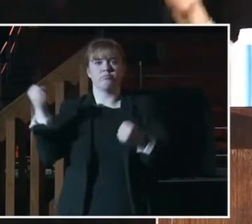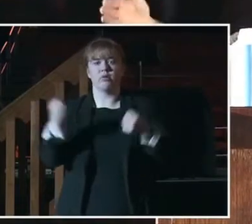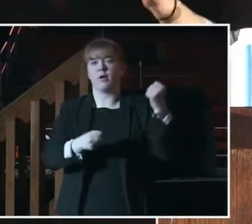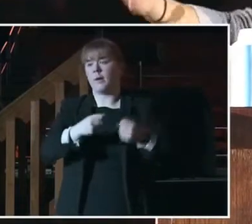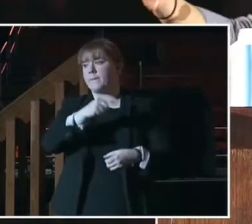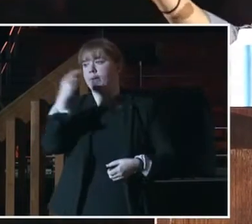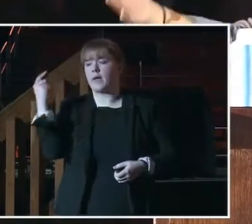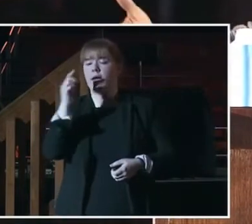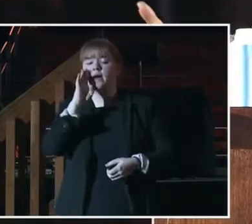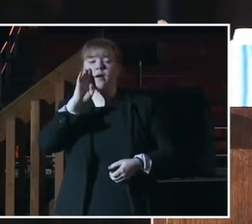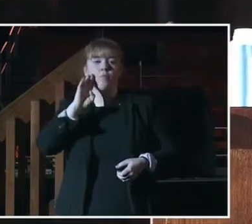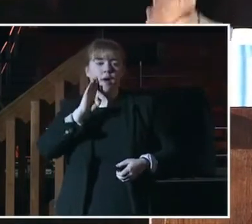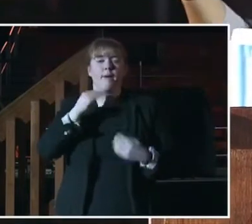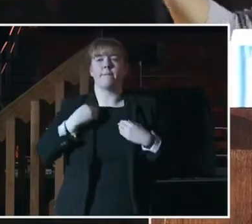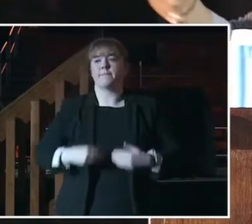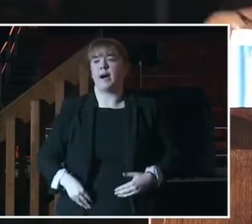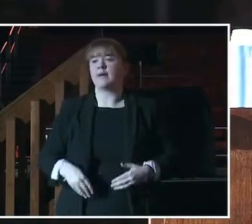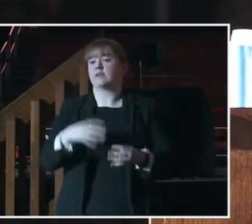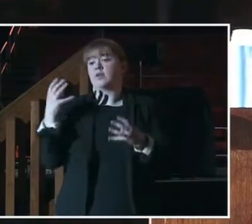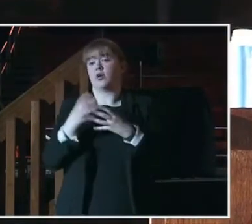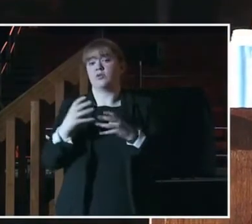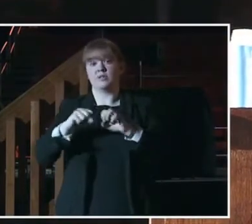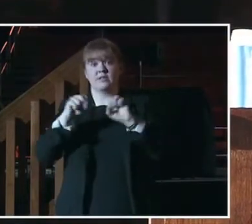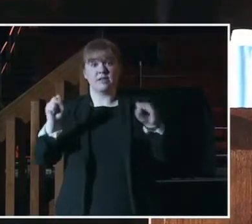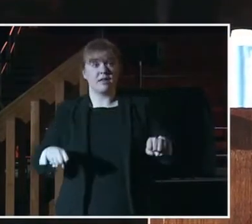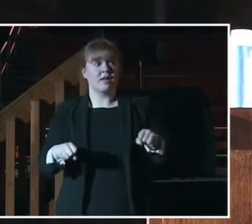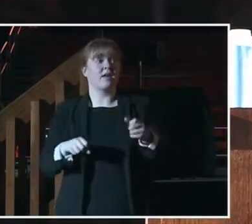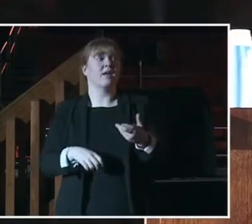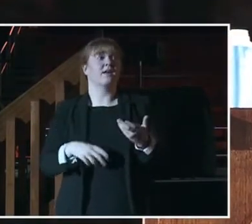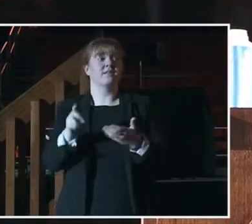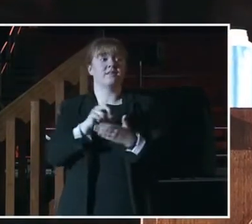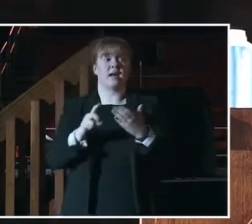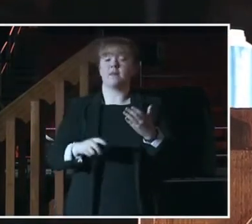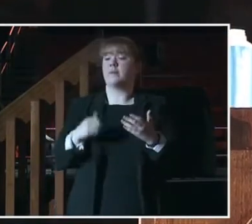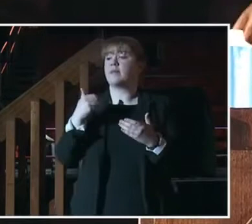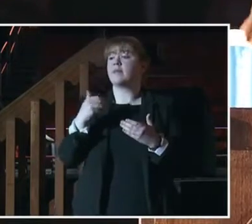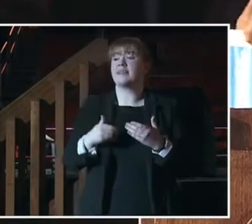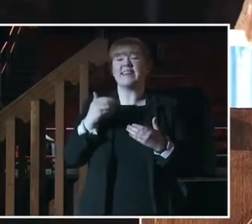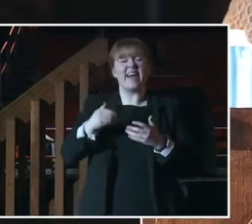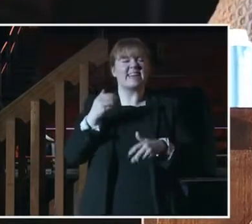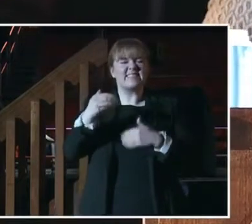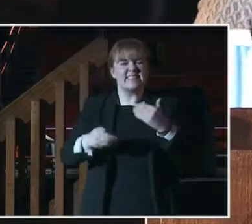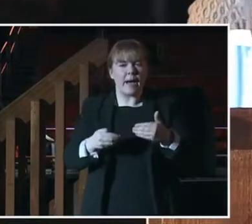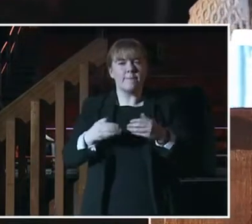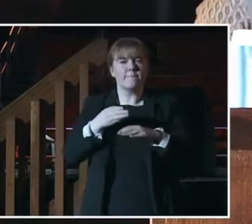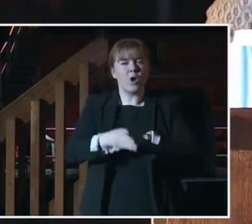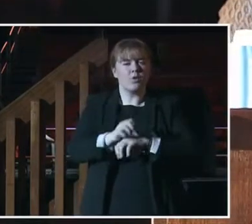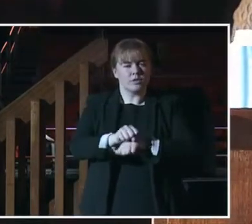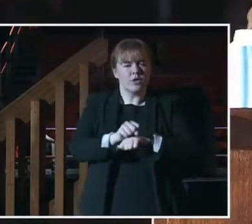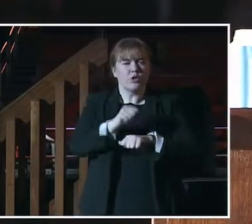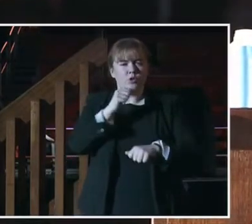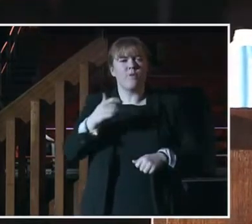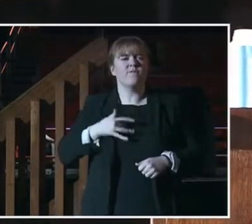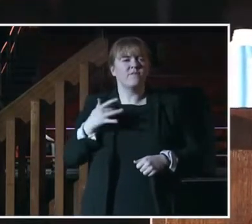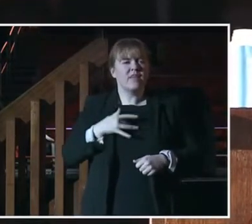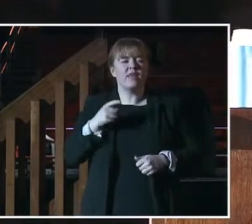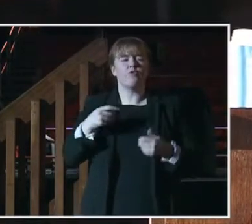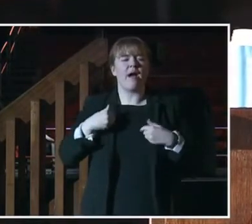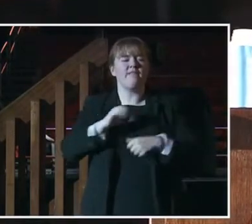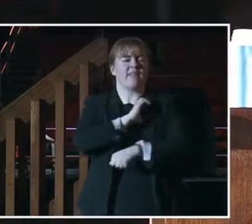an incarceration system designed to be the next step post-slavery that you don't feel like you have the energy to